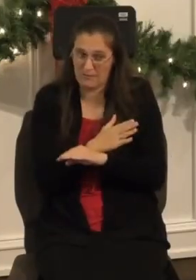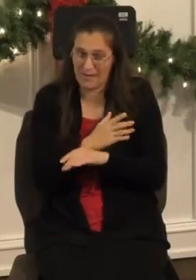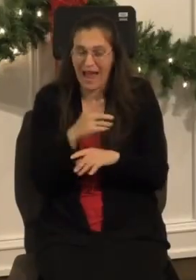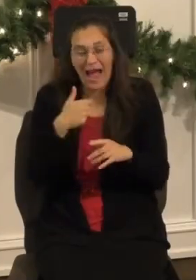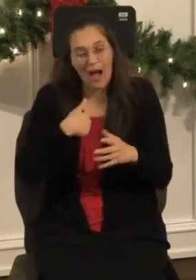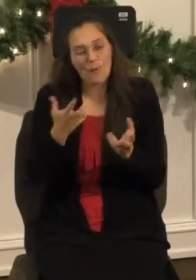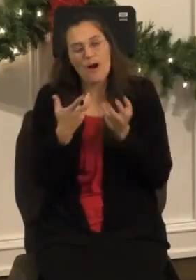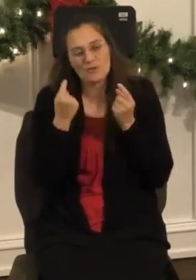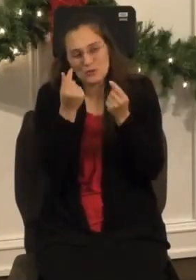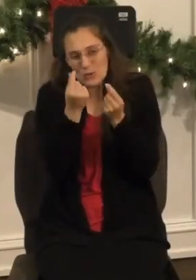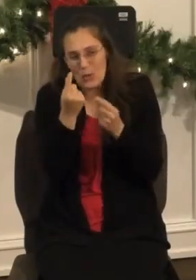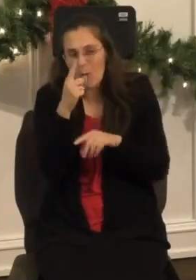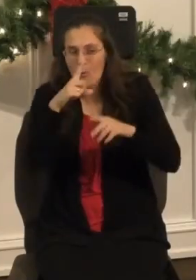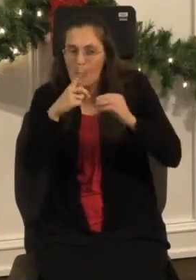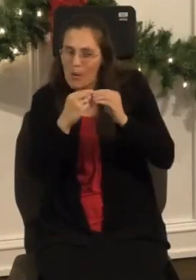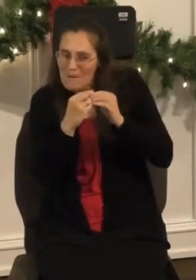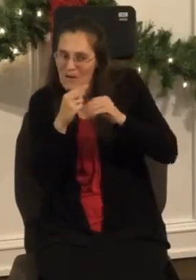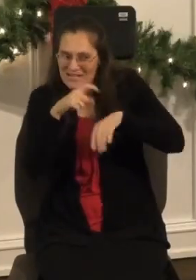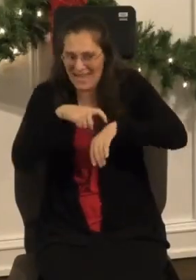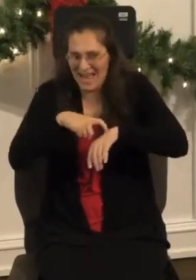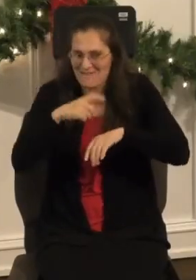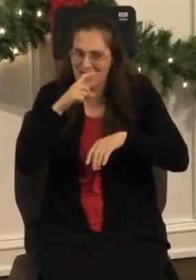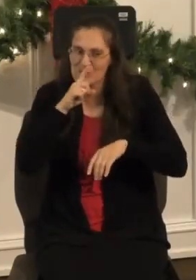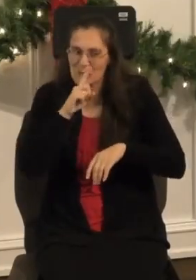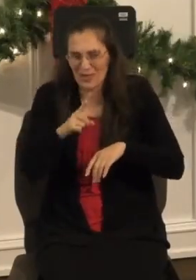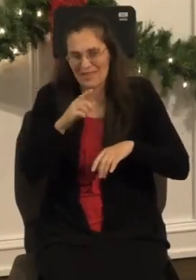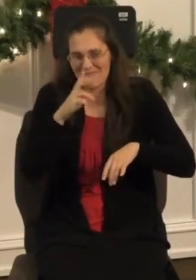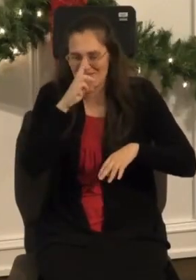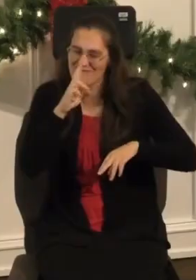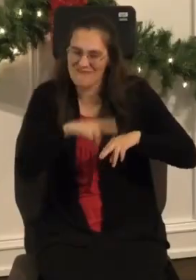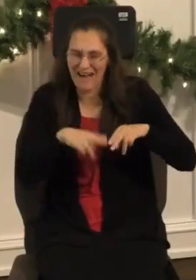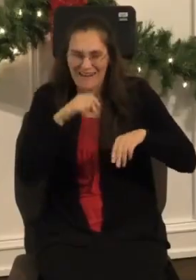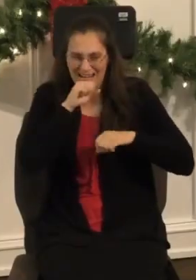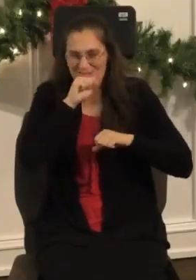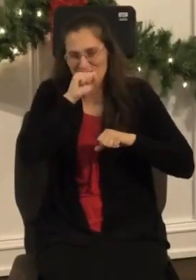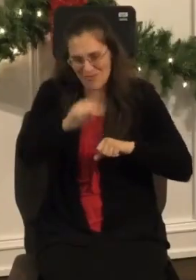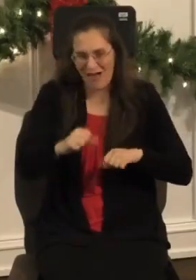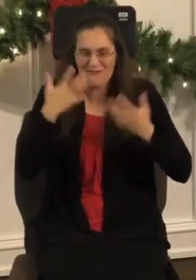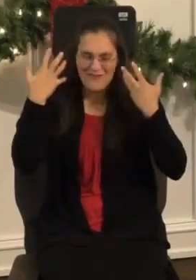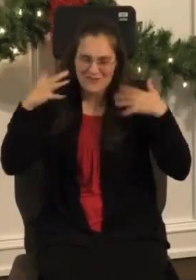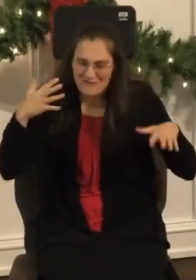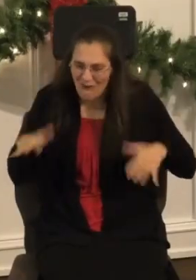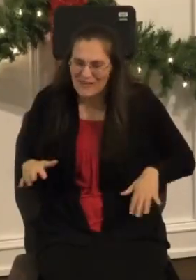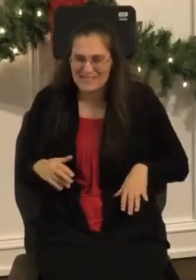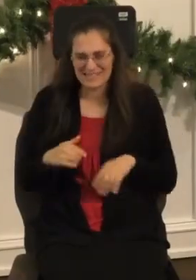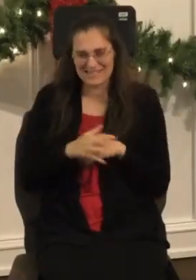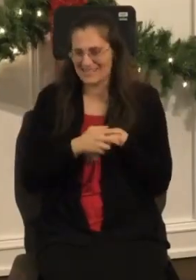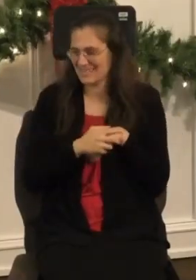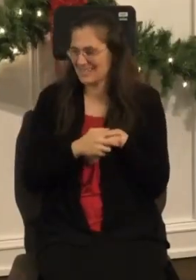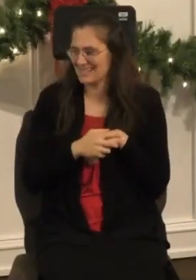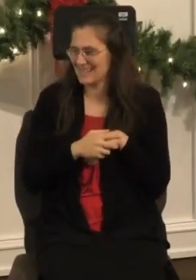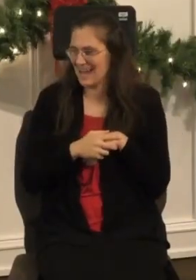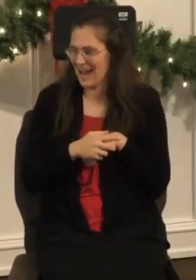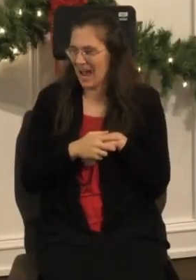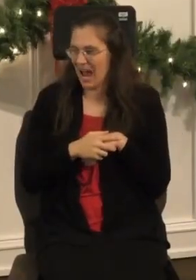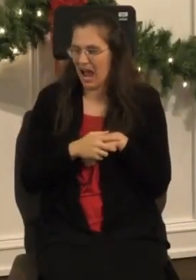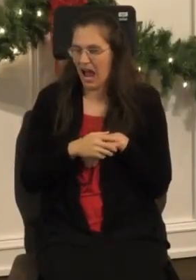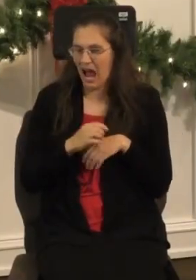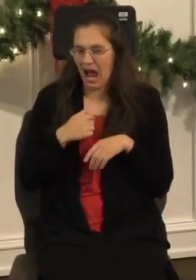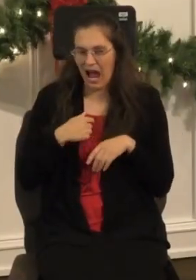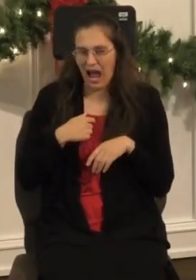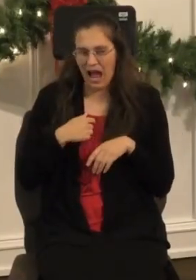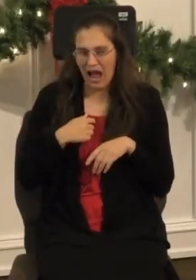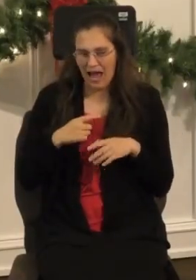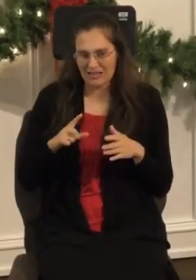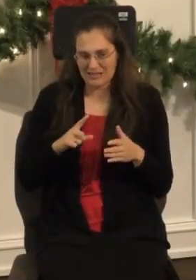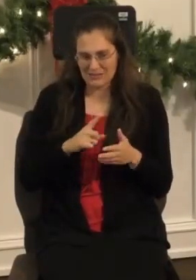All right. Here it goes. This is really fun. I love things like this. This is great. I like noises. Want to report, by the way, last week I checked with Mr. and Mrs.